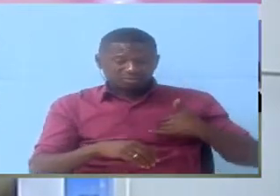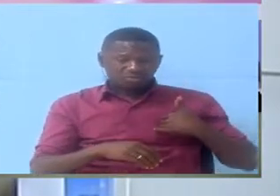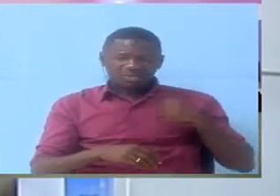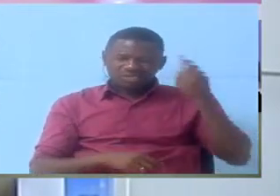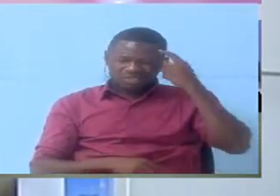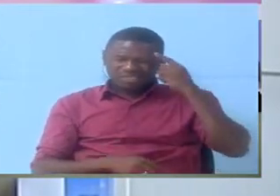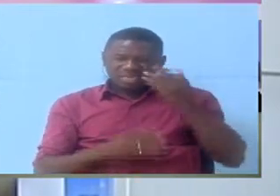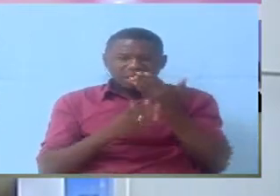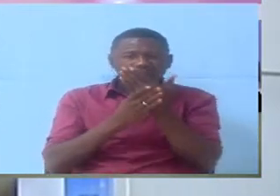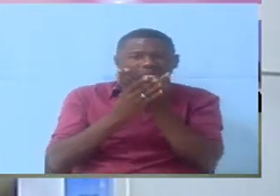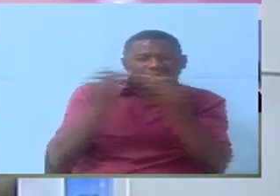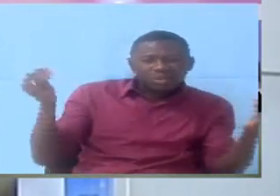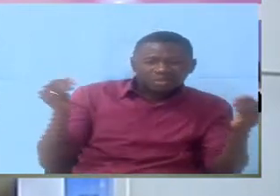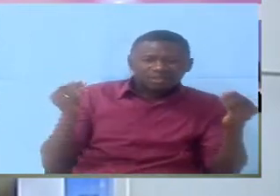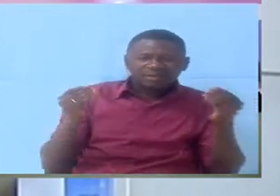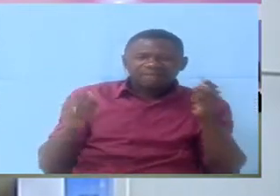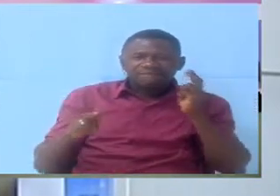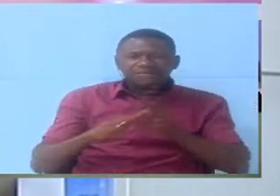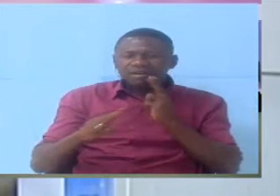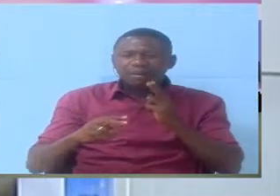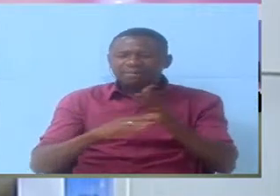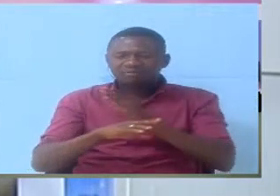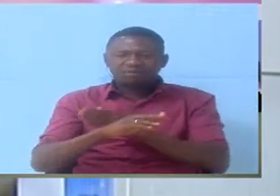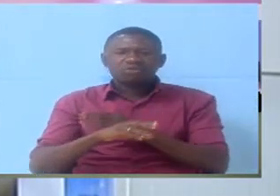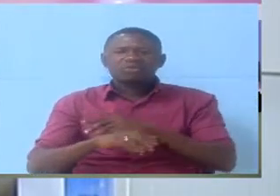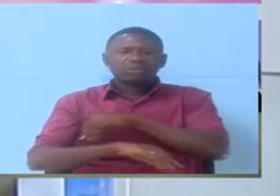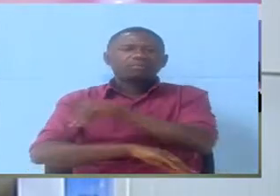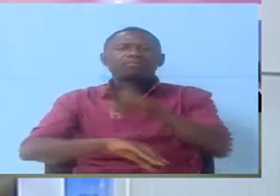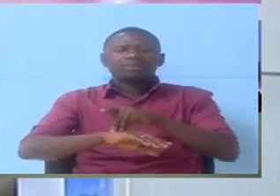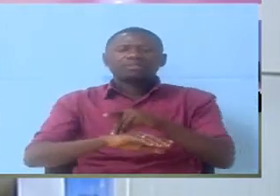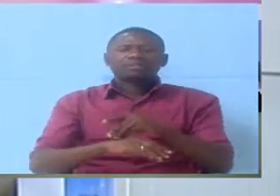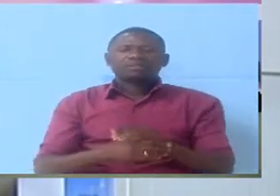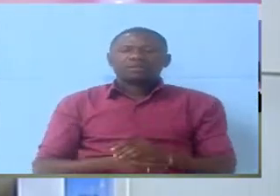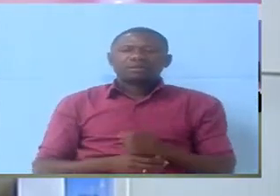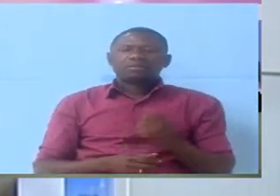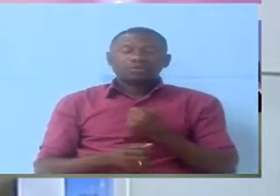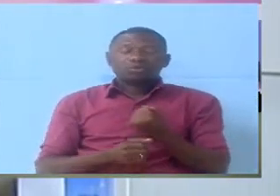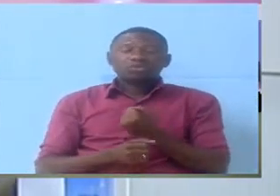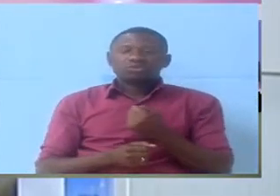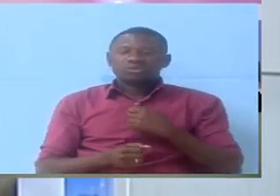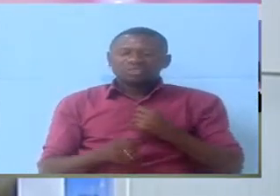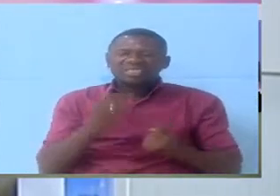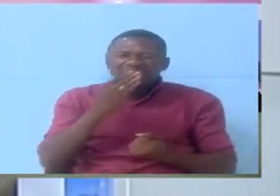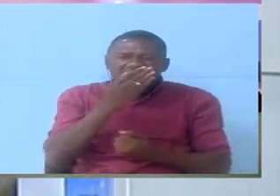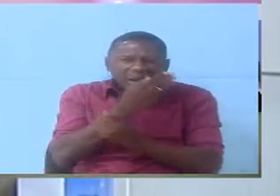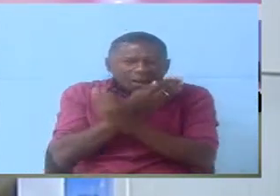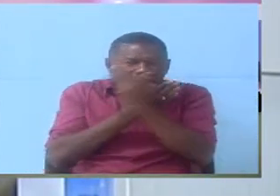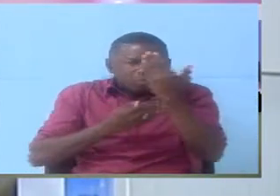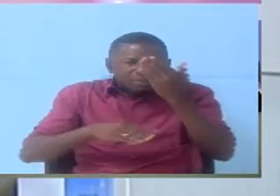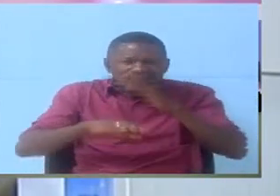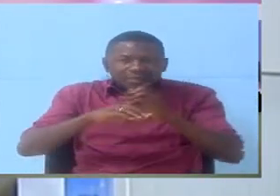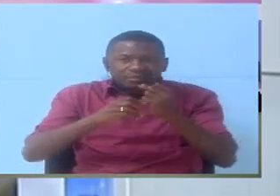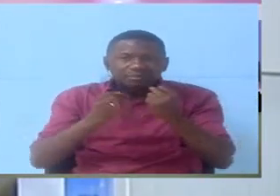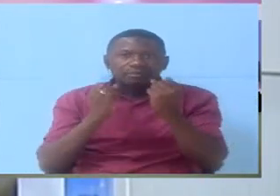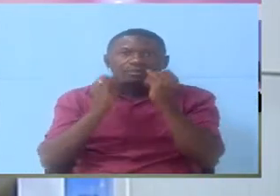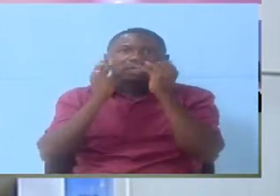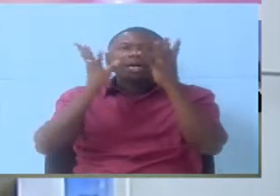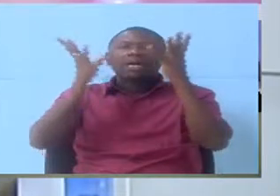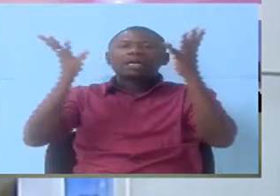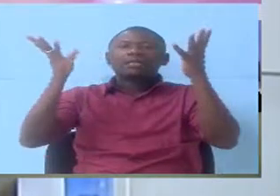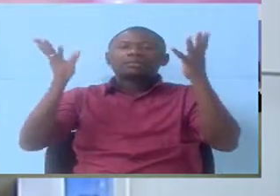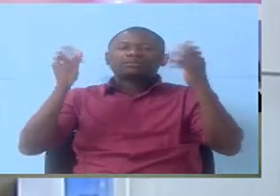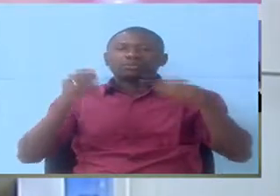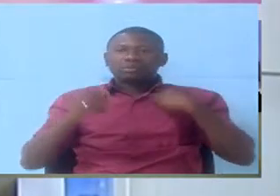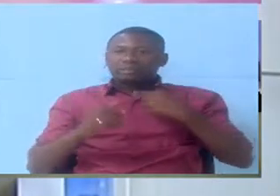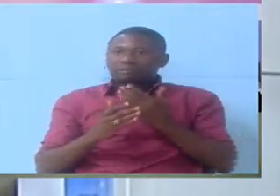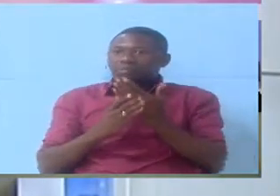had gotten the opportunity, they could have disposed of those bodies. But because it's becoming daylight, so they have to abandon the bodies. Ni